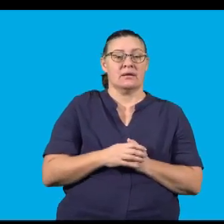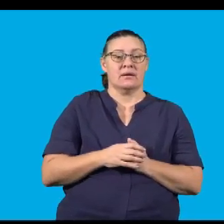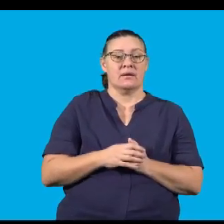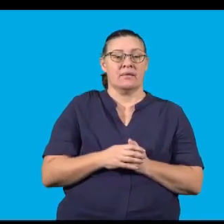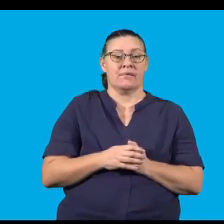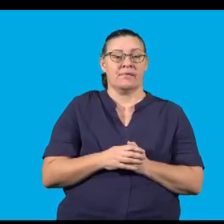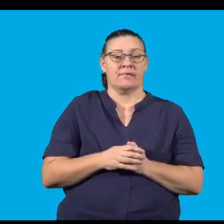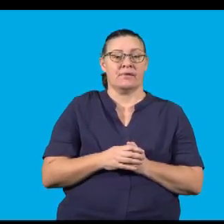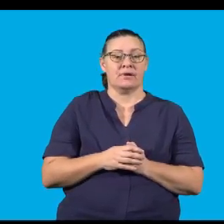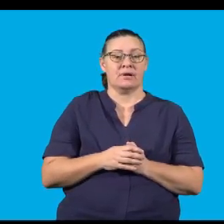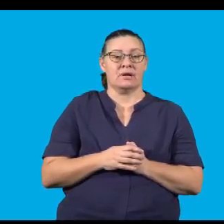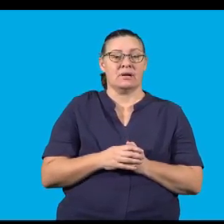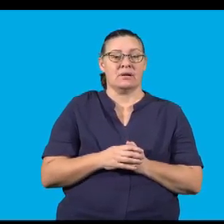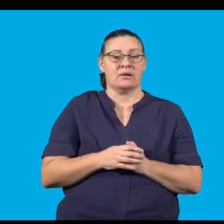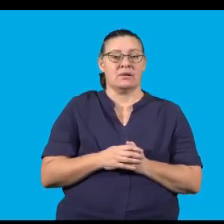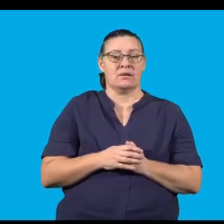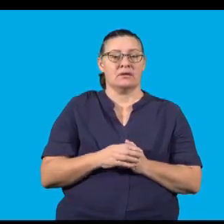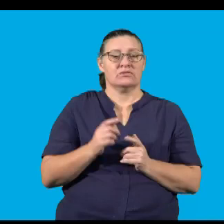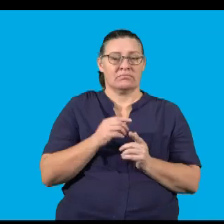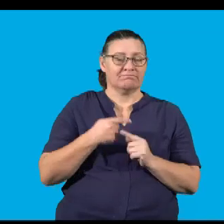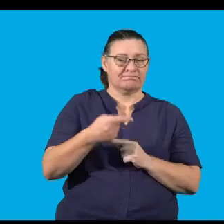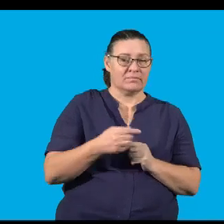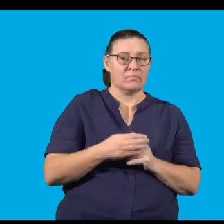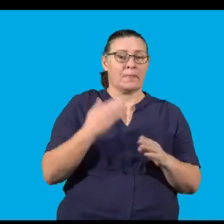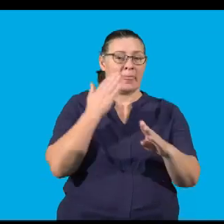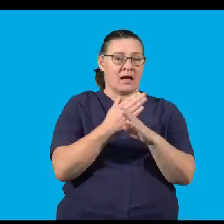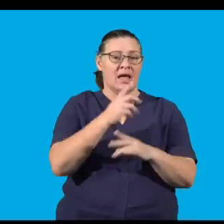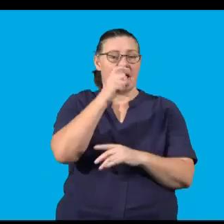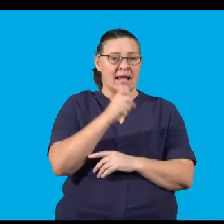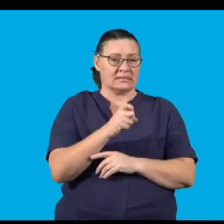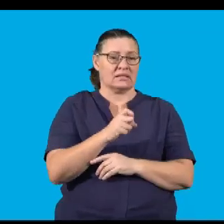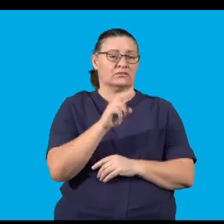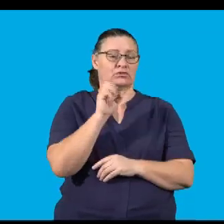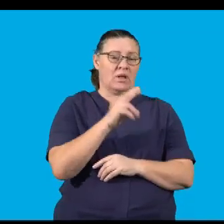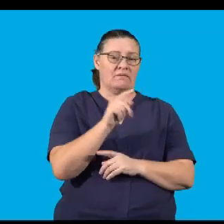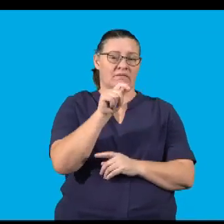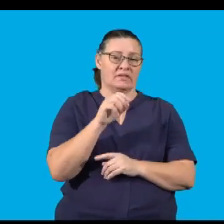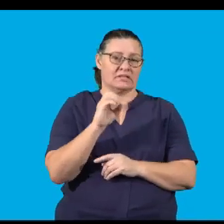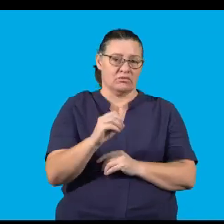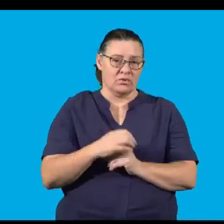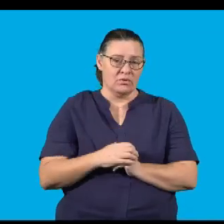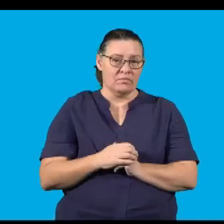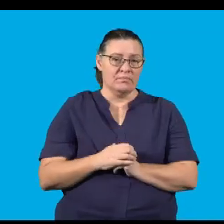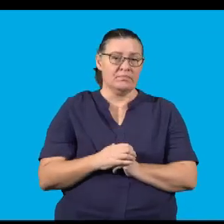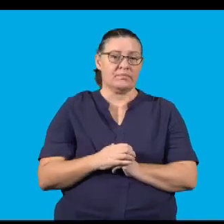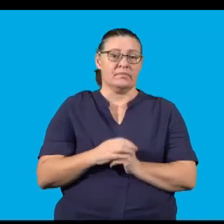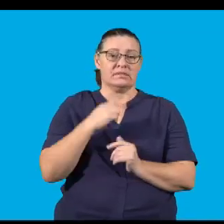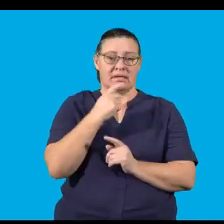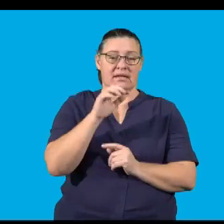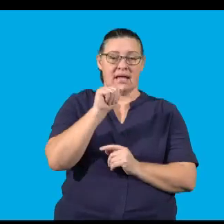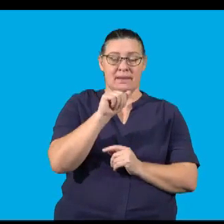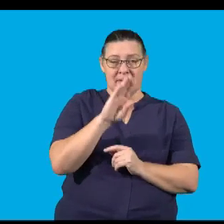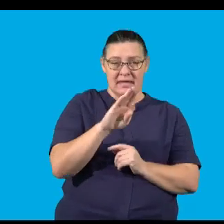to point H. Cuts the x-axis at E, which is 12 and 0. They also tell you that